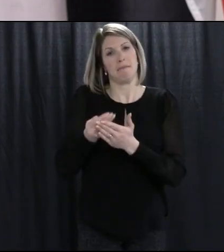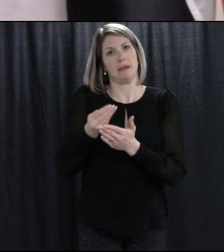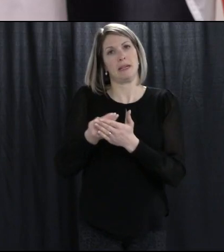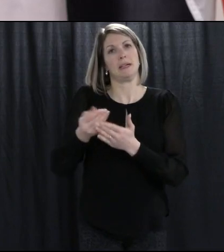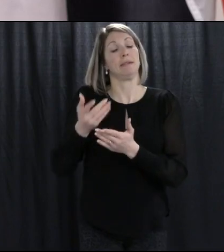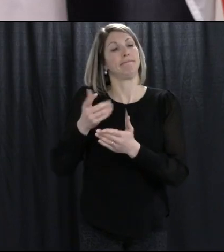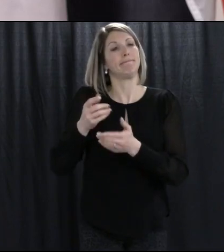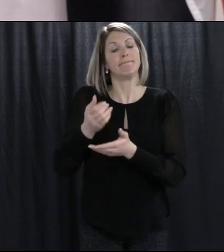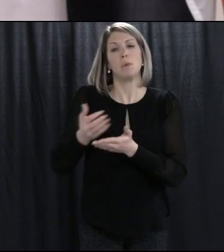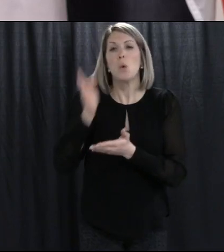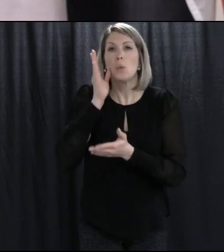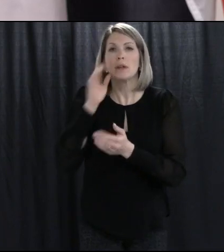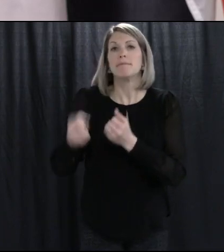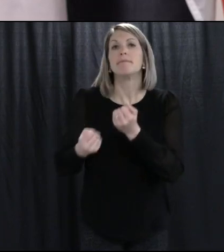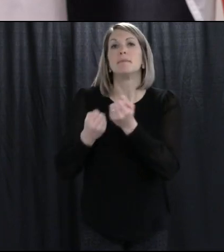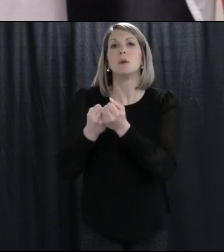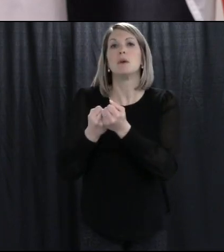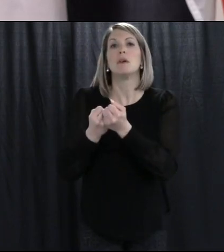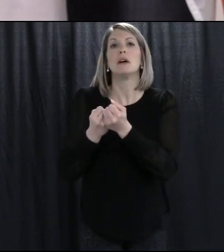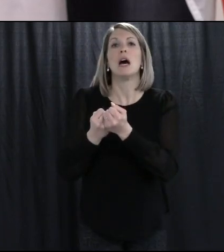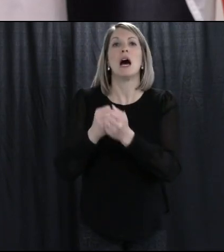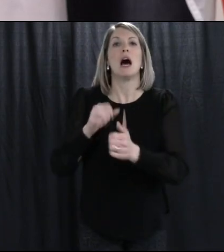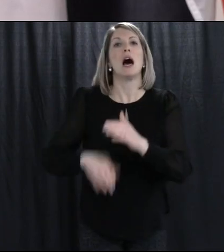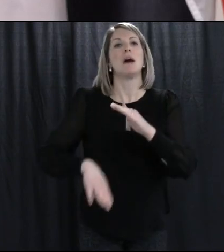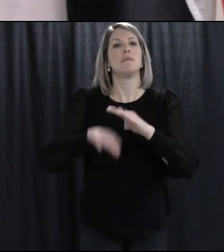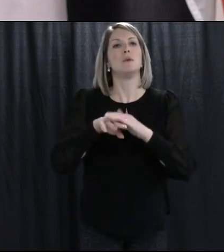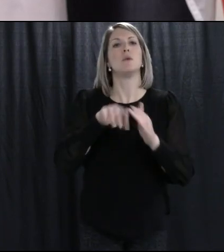to $1,375 per employee,